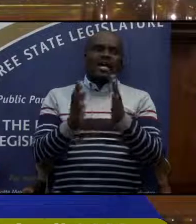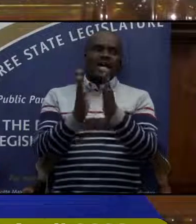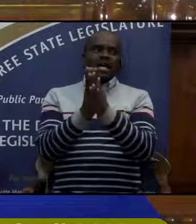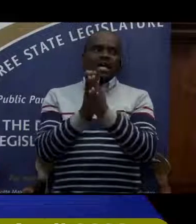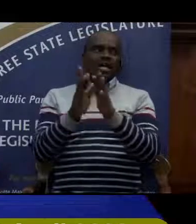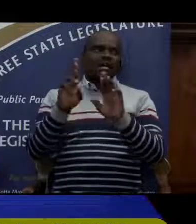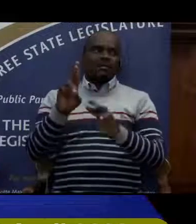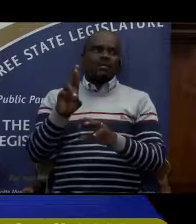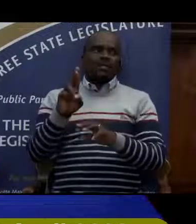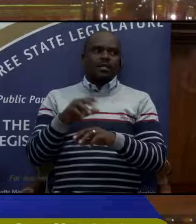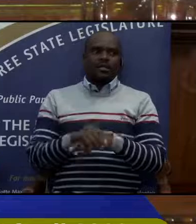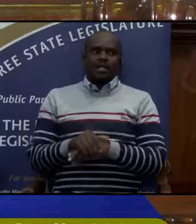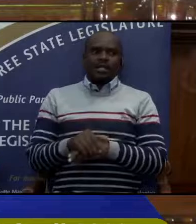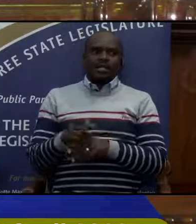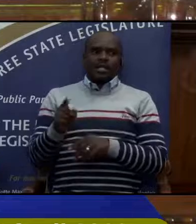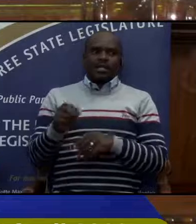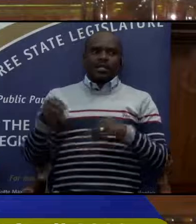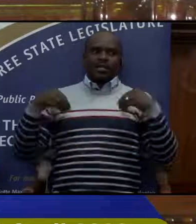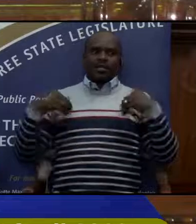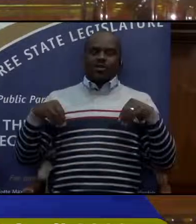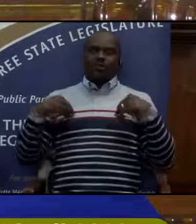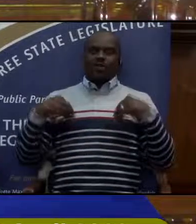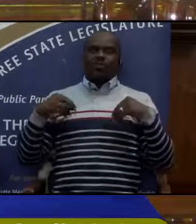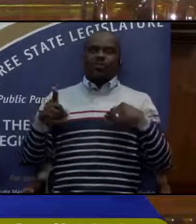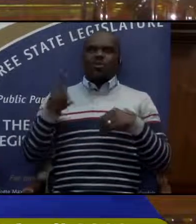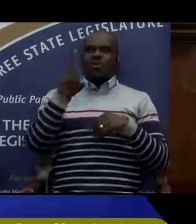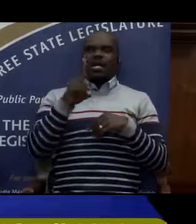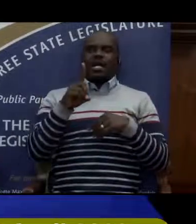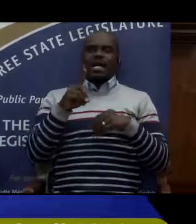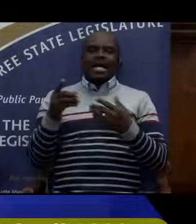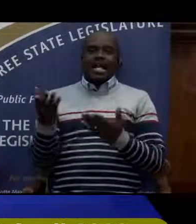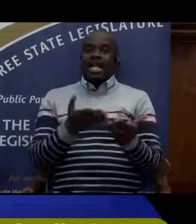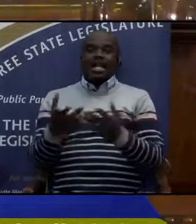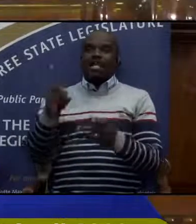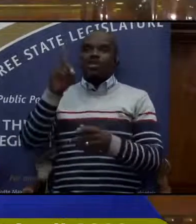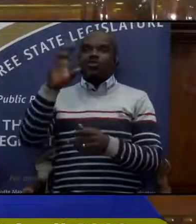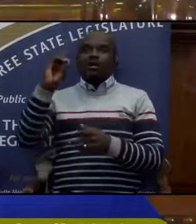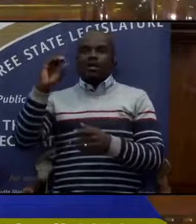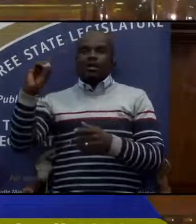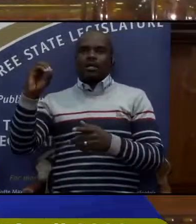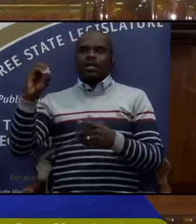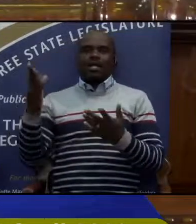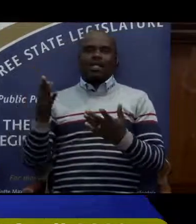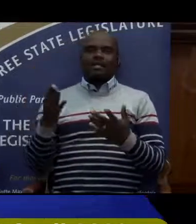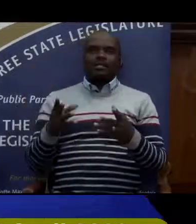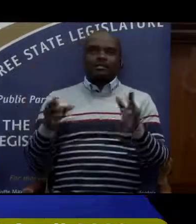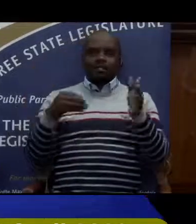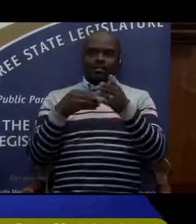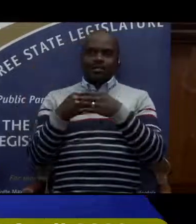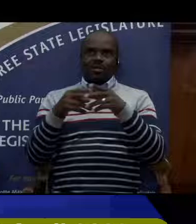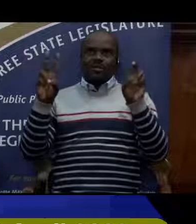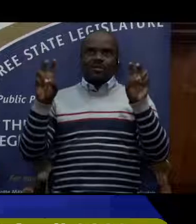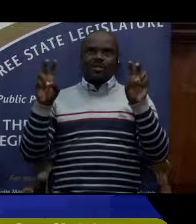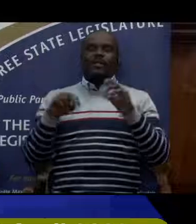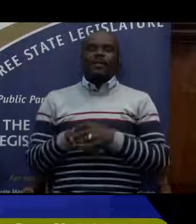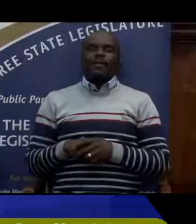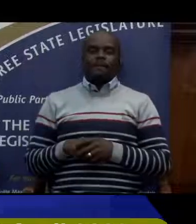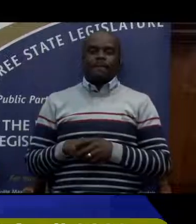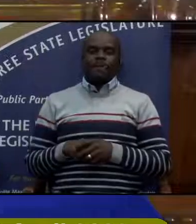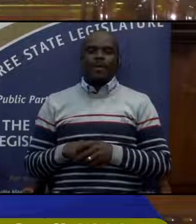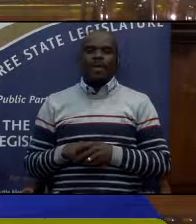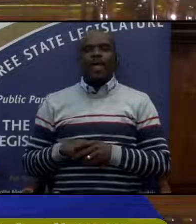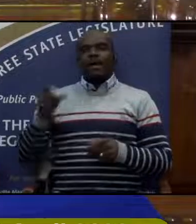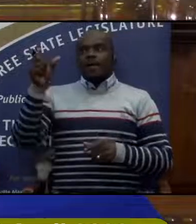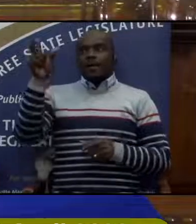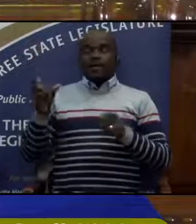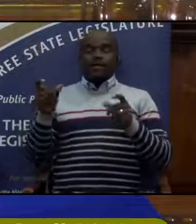to government. I close quote. The people of the province appreciate this type of honesty, but they know